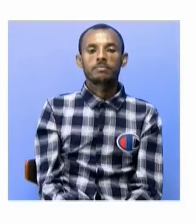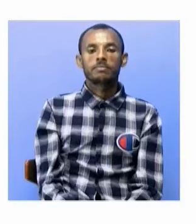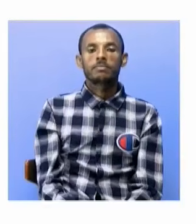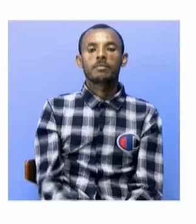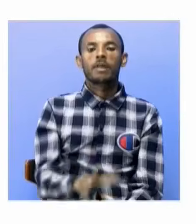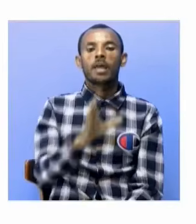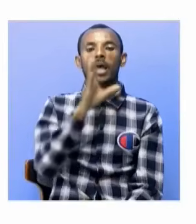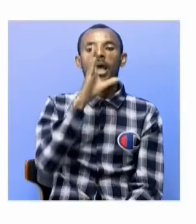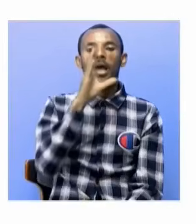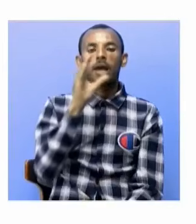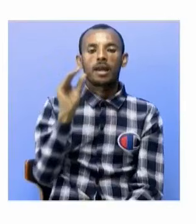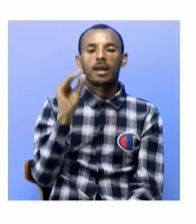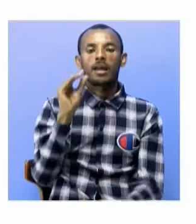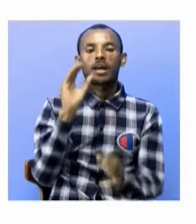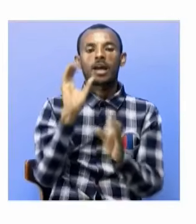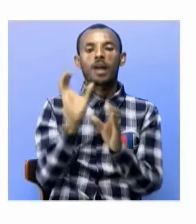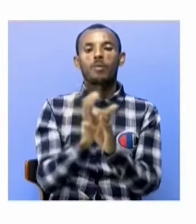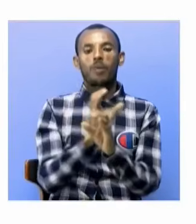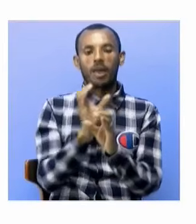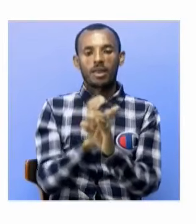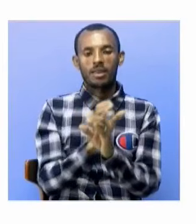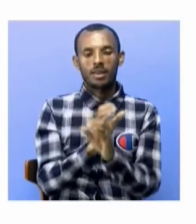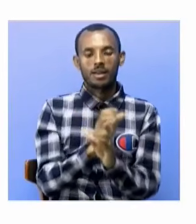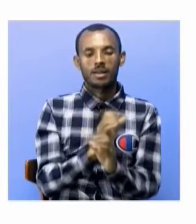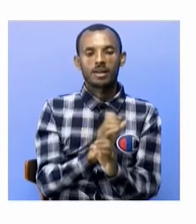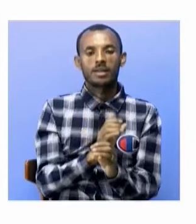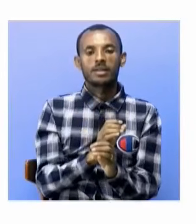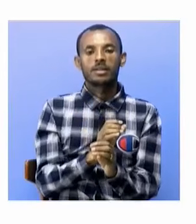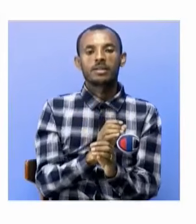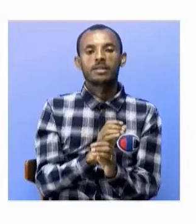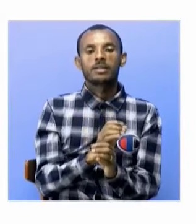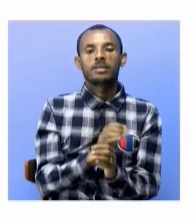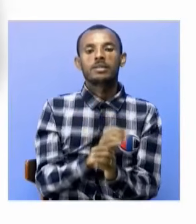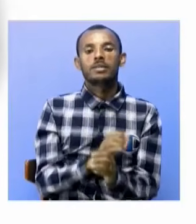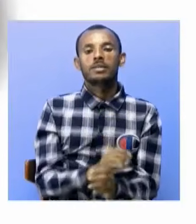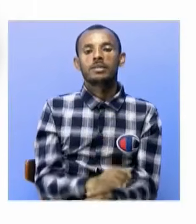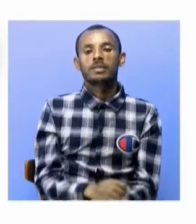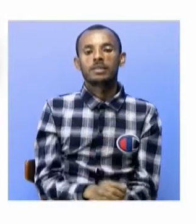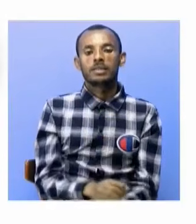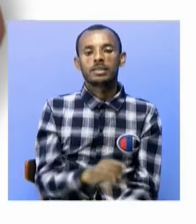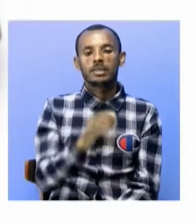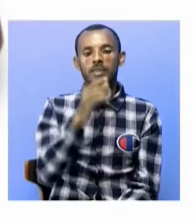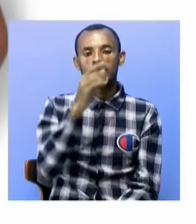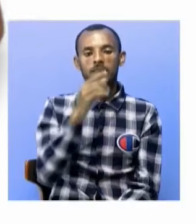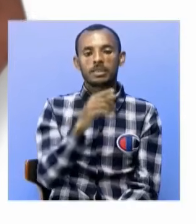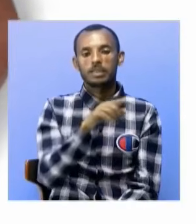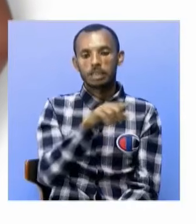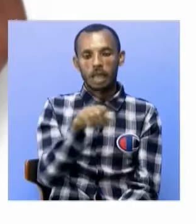and calculate their inverse, and calculate